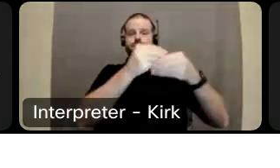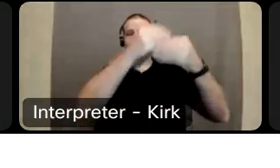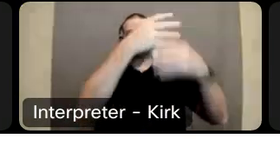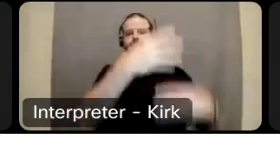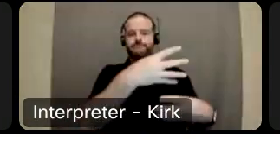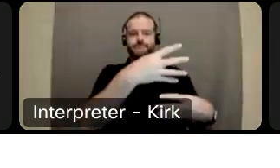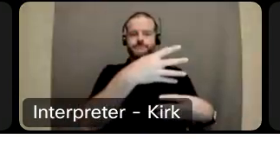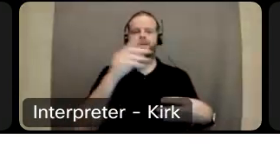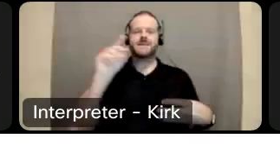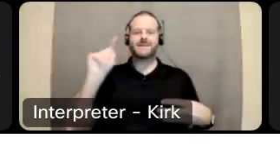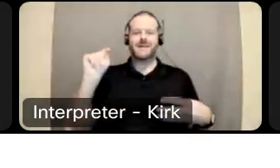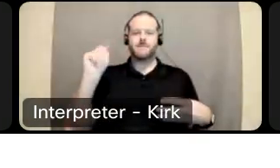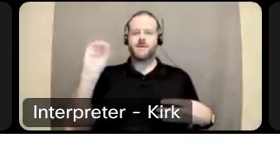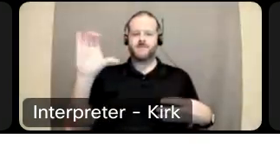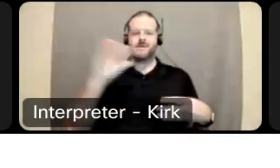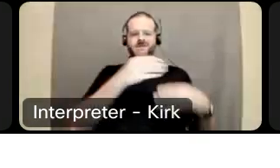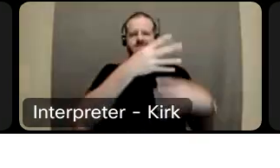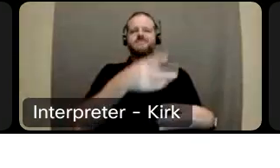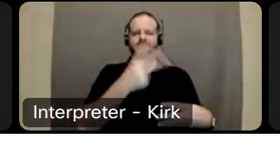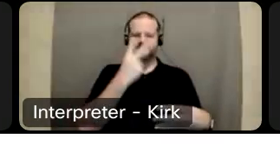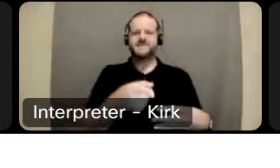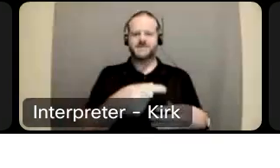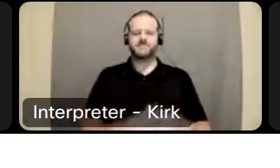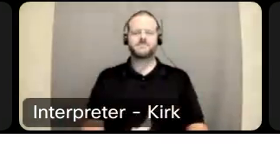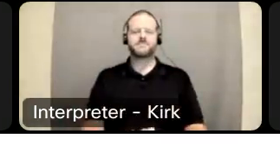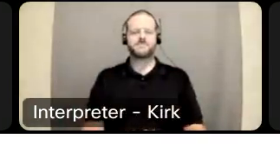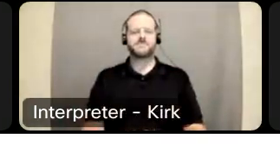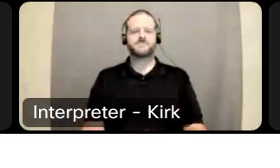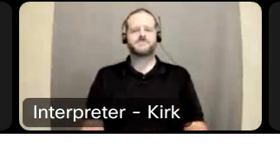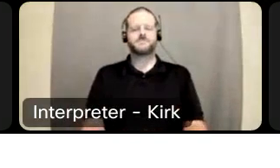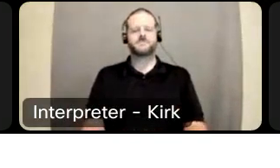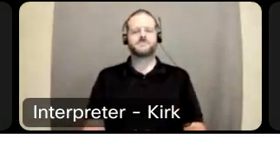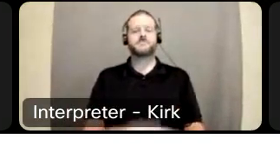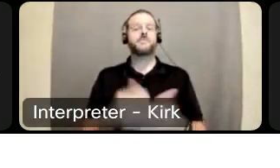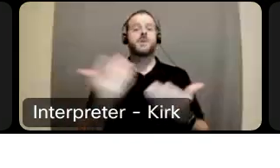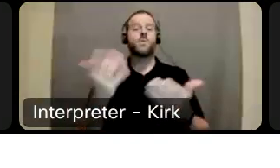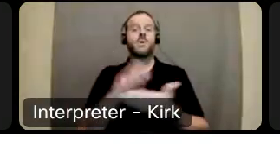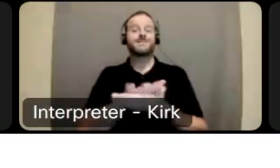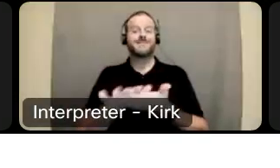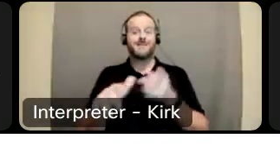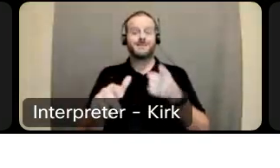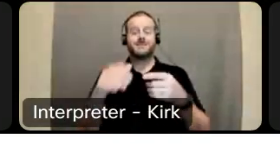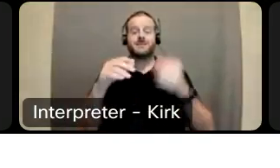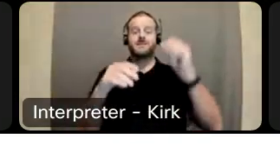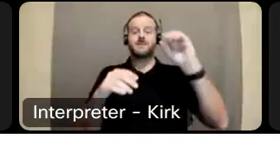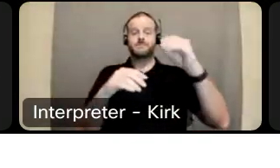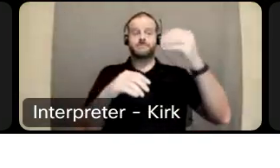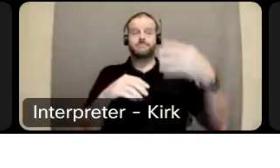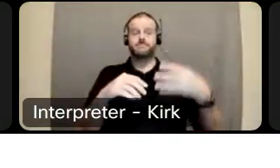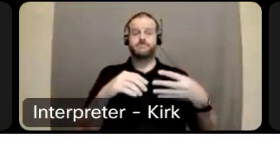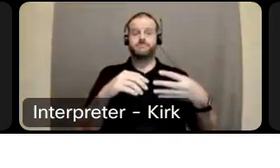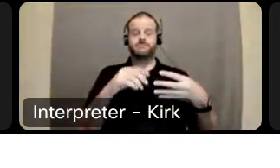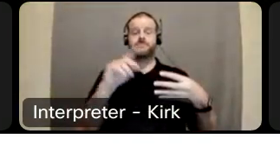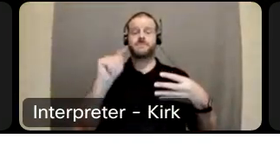it pulls down the table of contents as you see are kind of listed here. The nice thing about the table of contents as a reference tool is it provides the